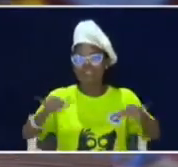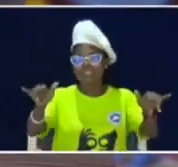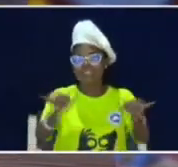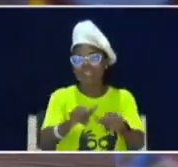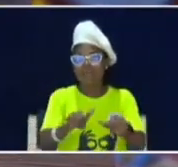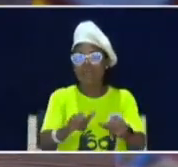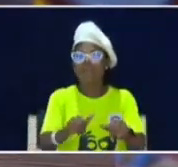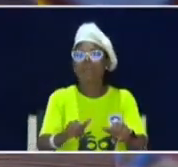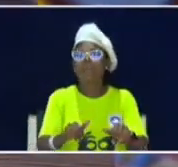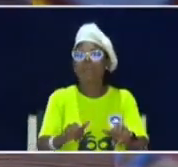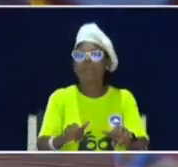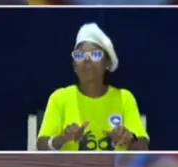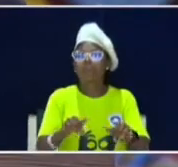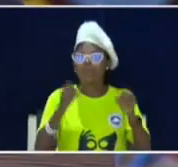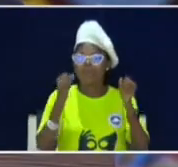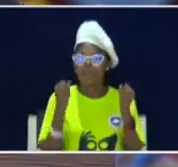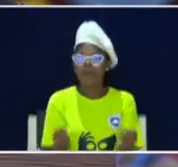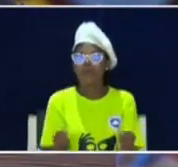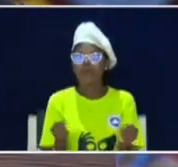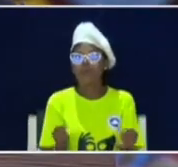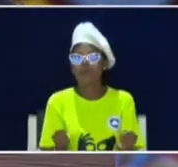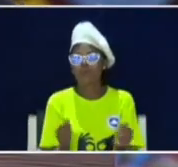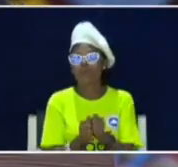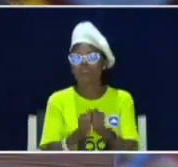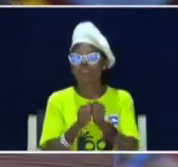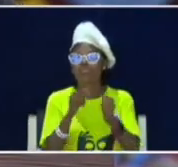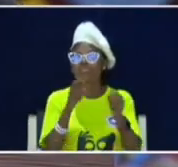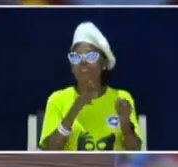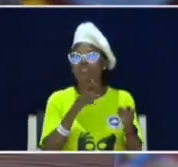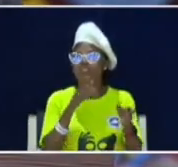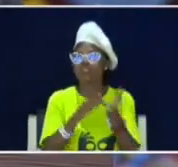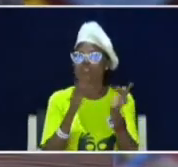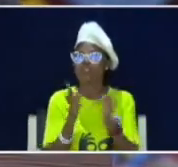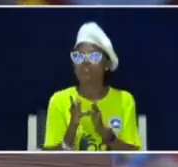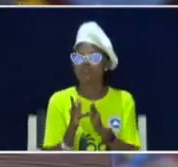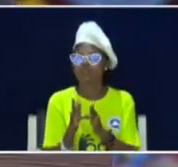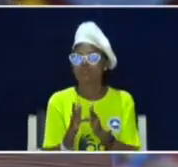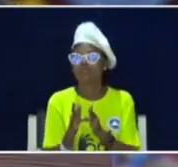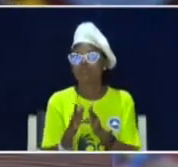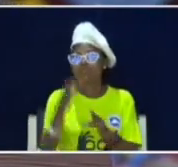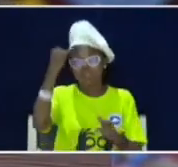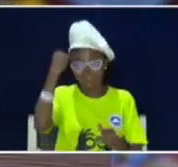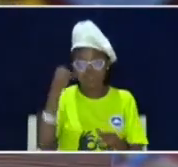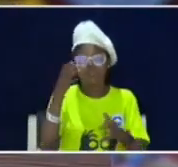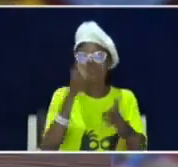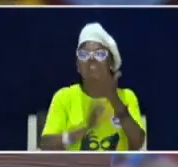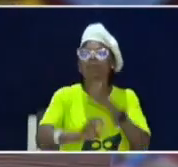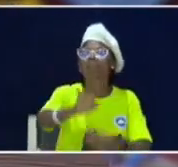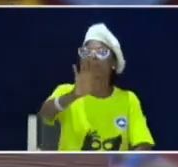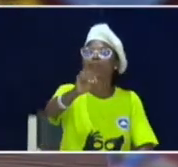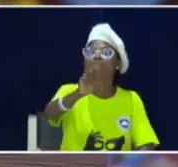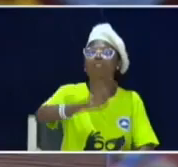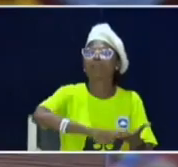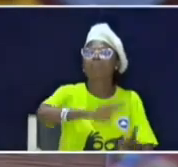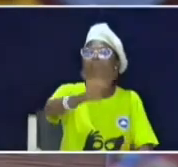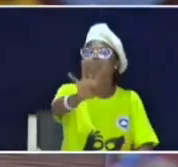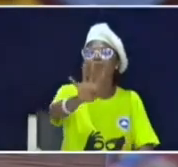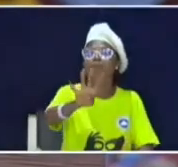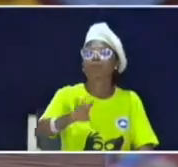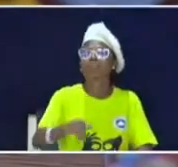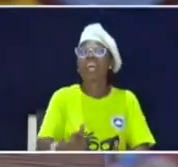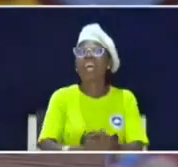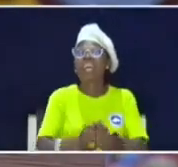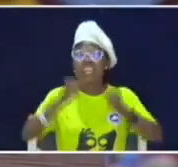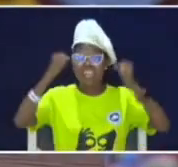dominion. The book of John chapter 14 and verse 12. John chapter 14 and verse 12 says,